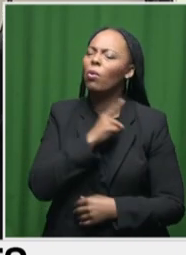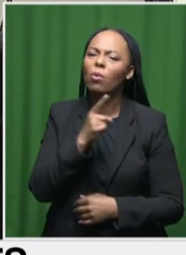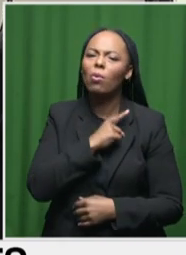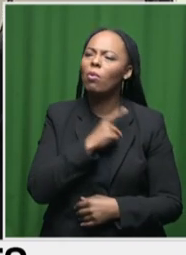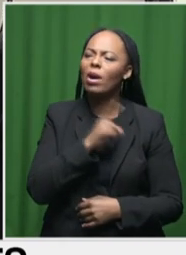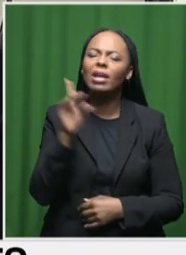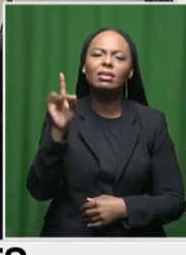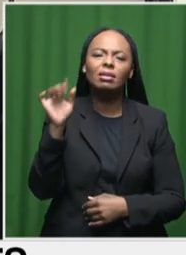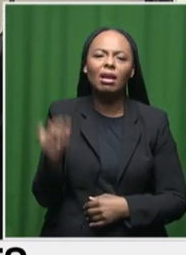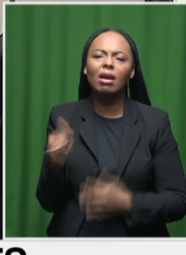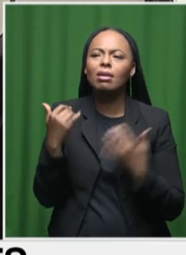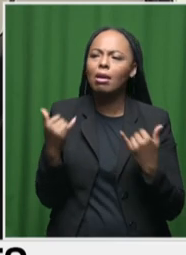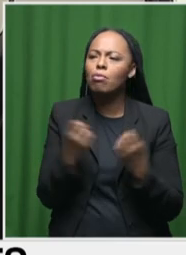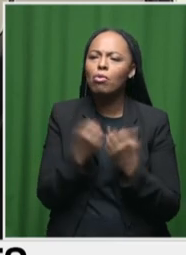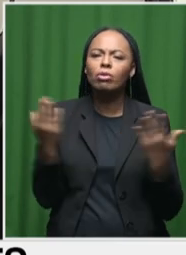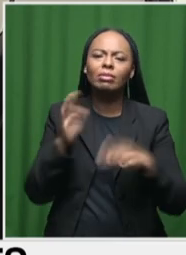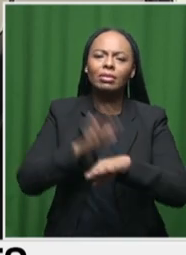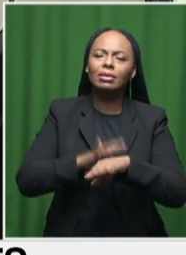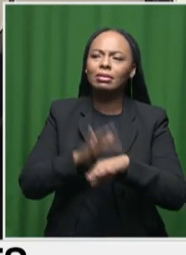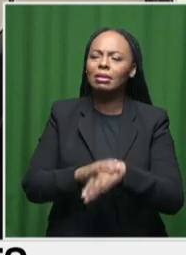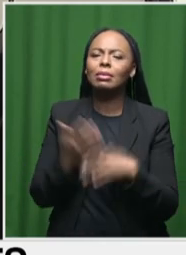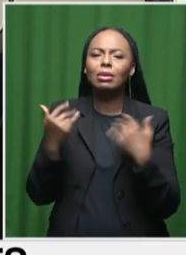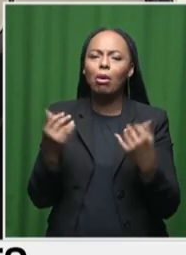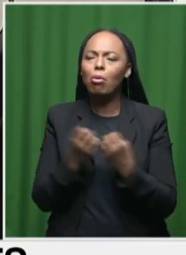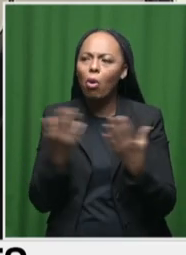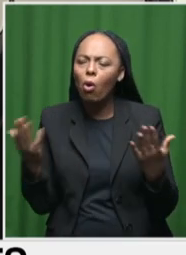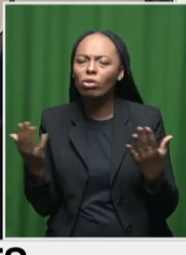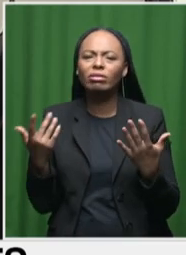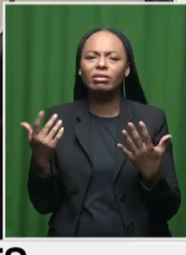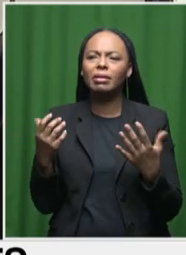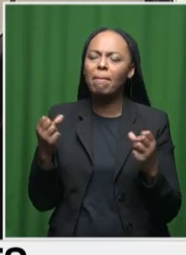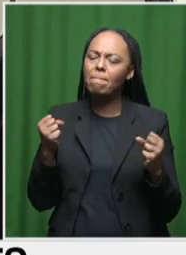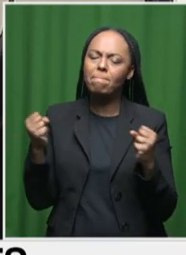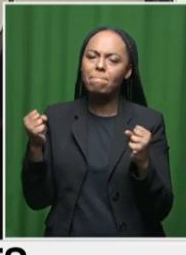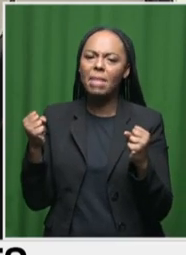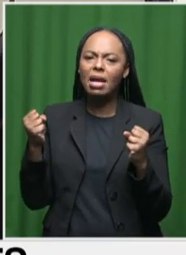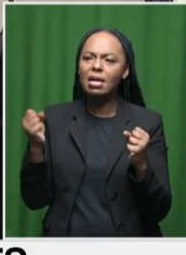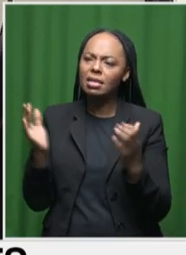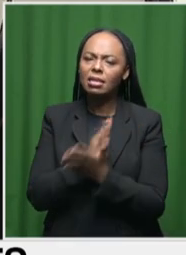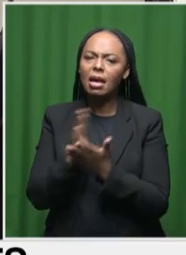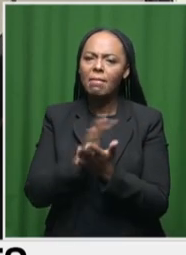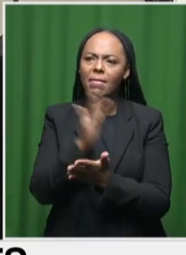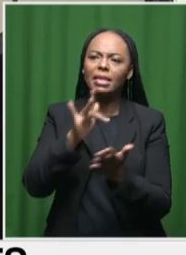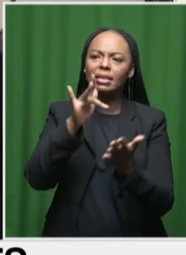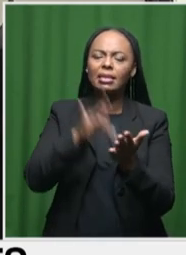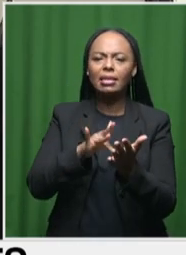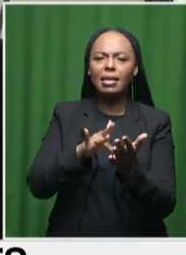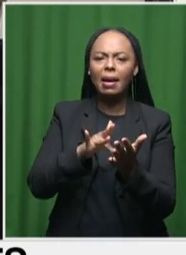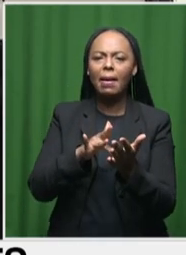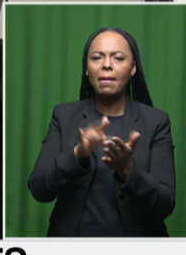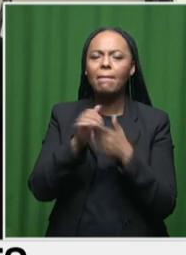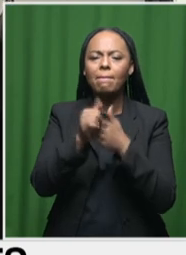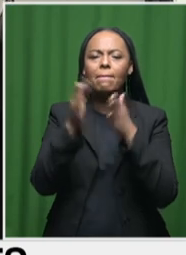DA seems to be incapable of holding on to some of these senior black leaders in the